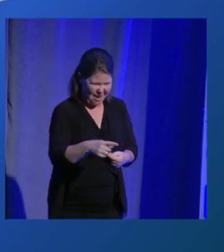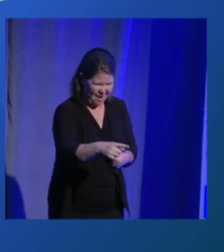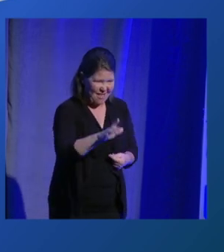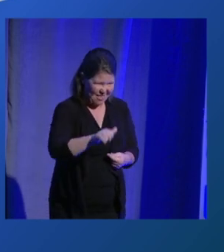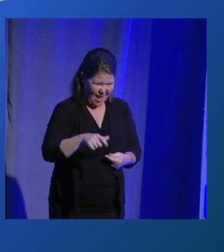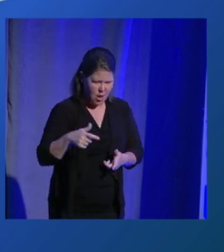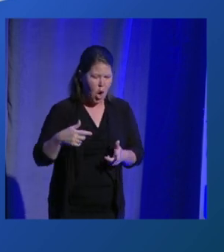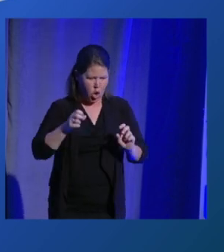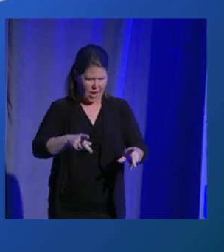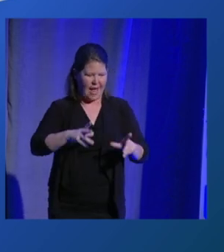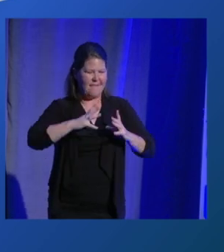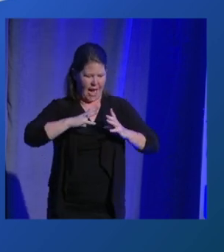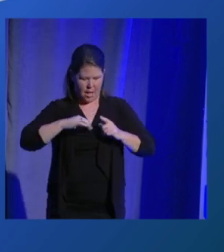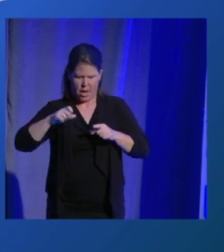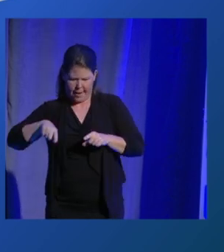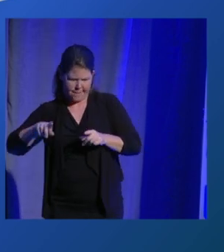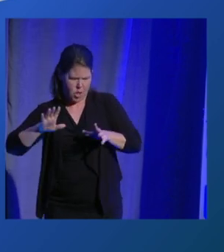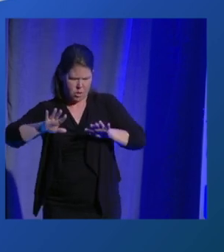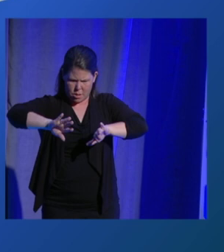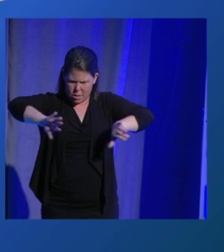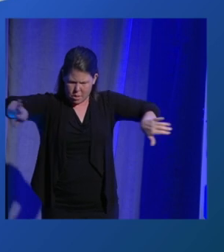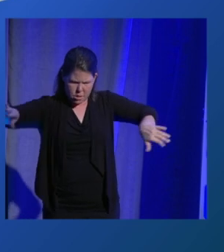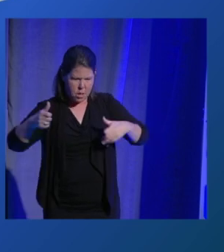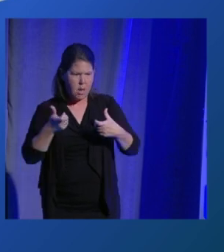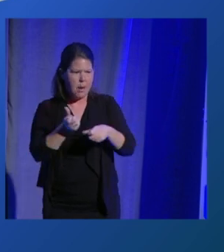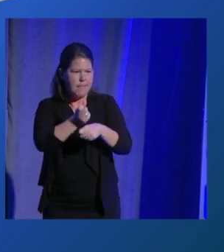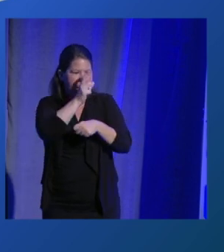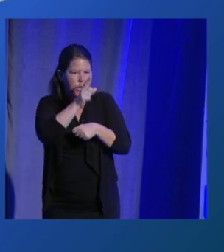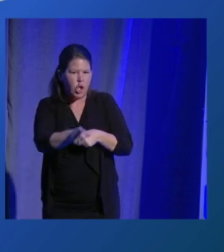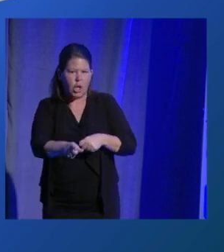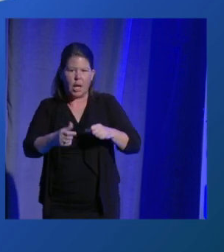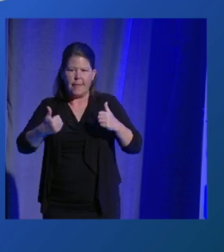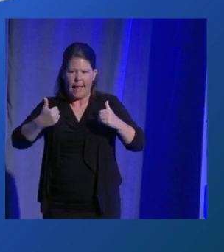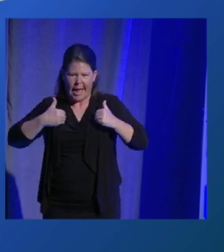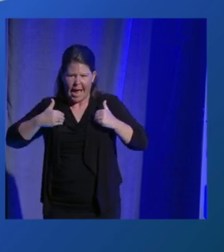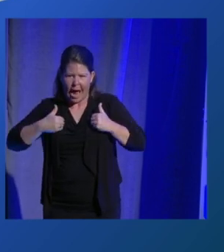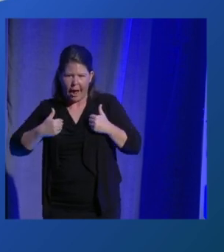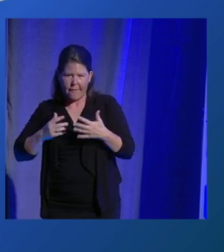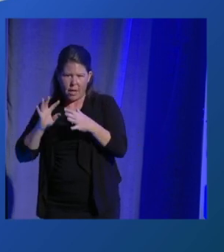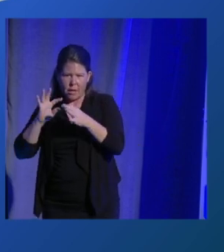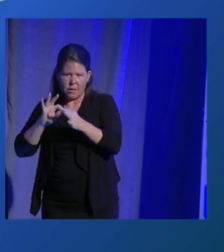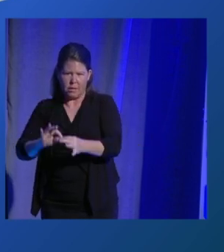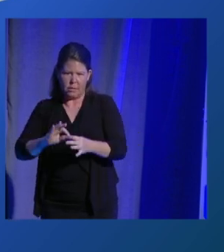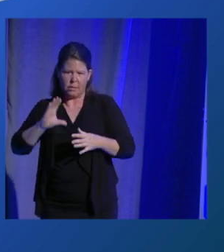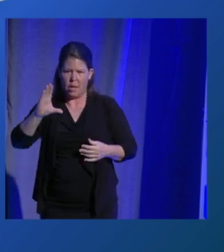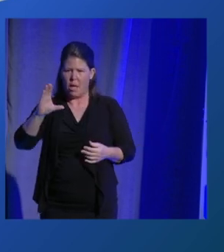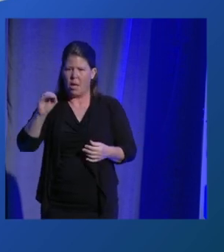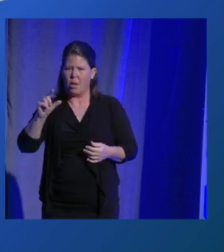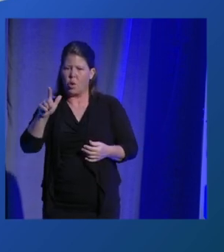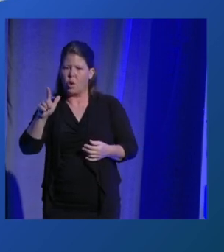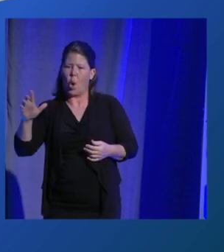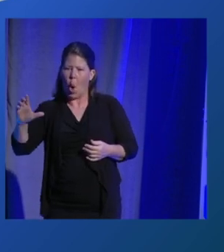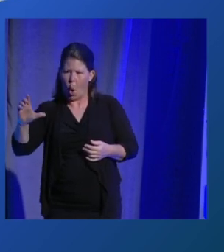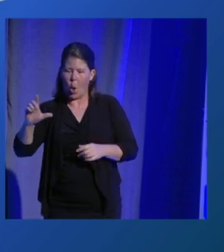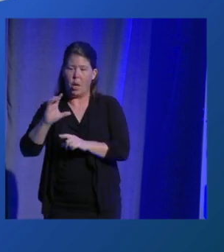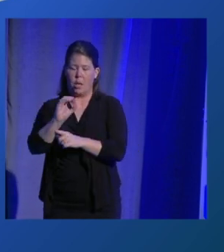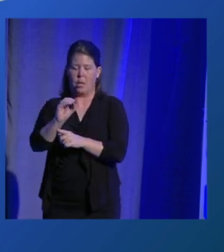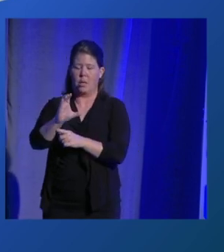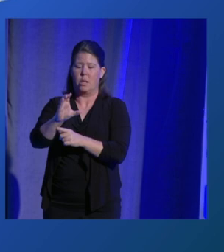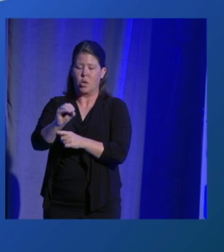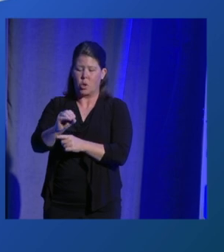figure out how they're going to keep a cold chain because much of that vaccine must stay cold the entire